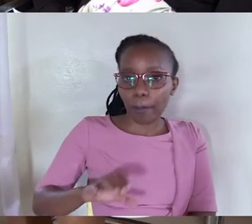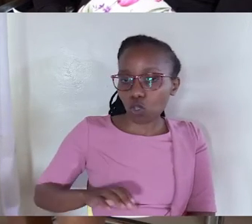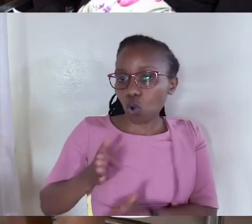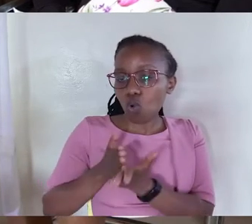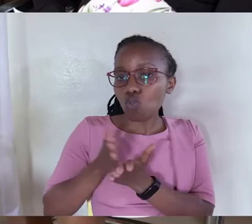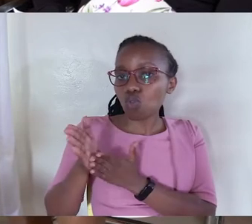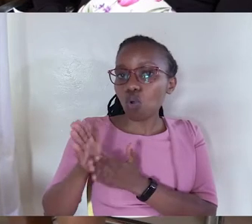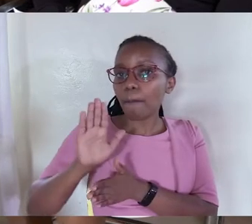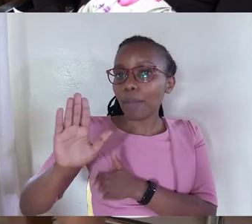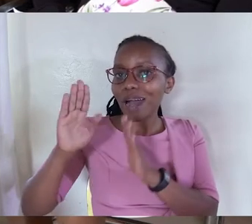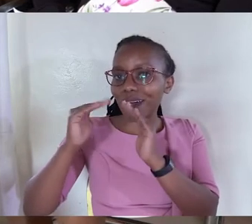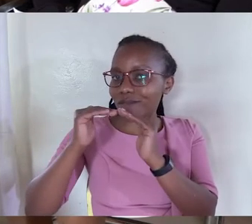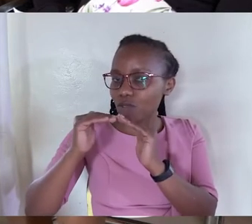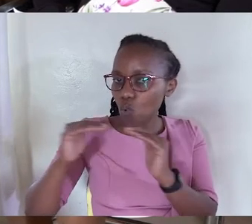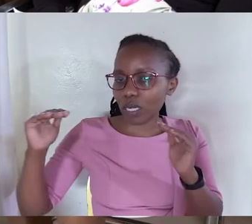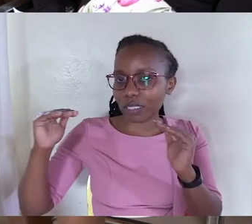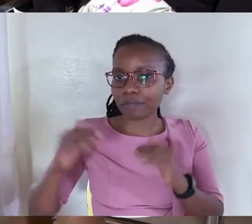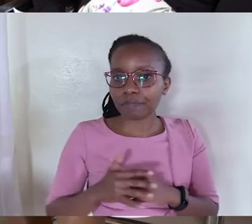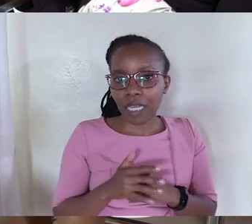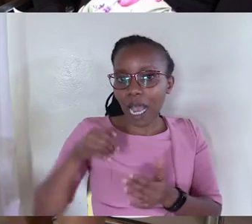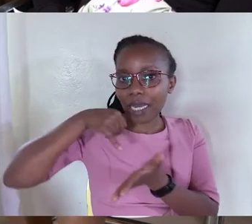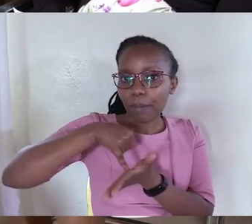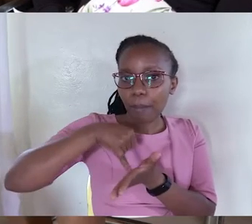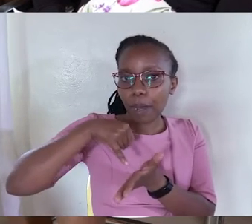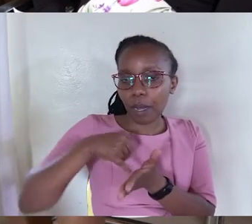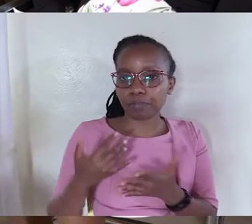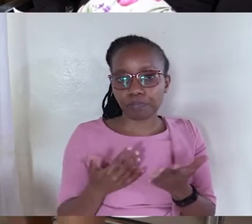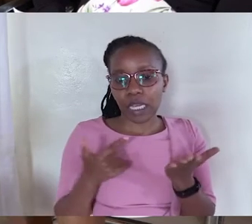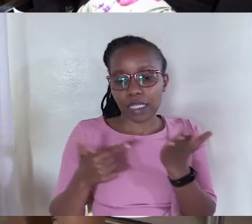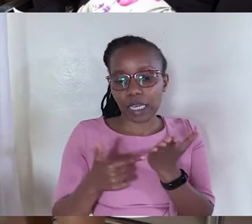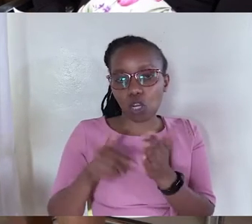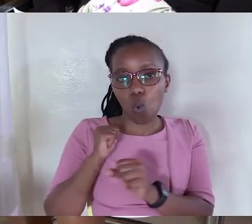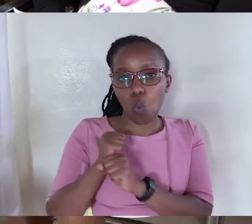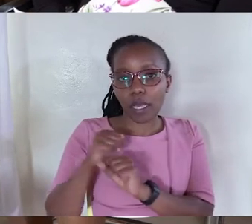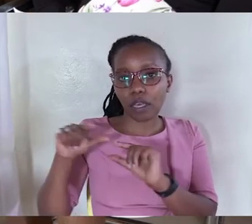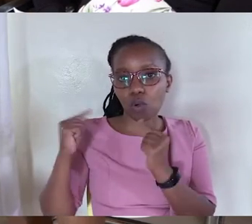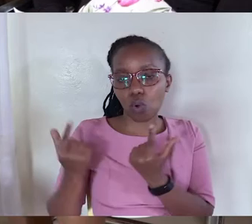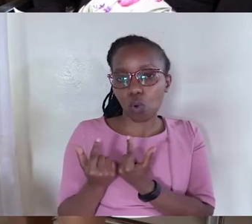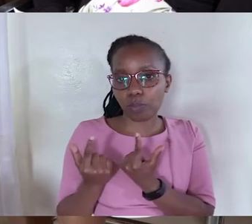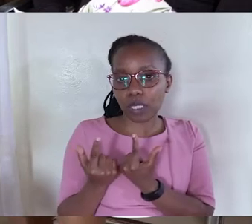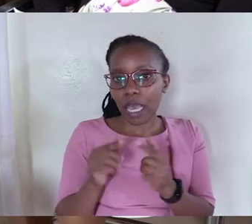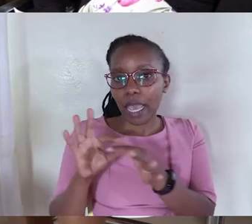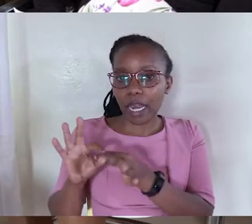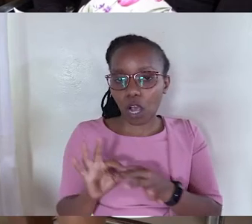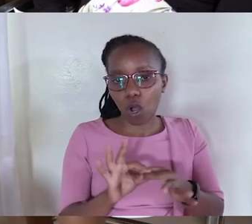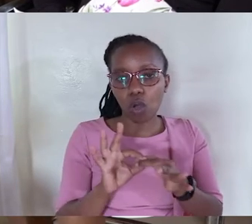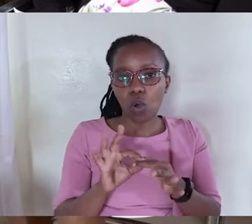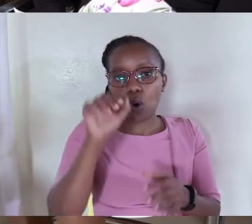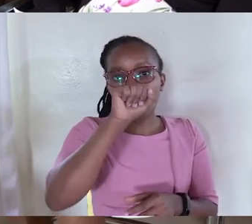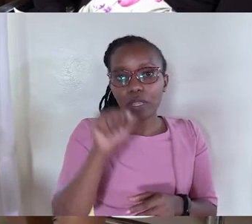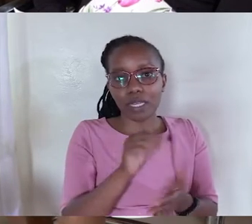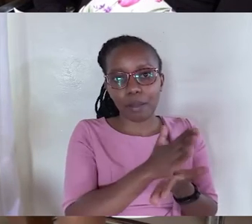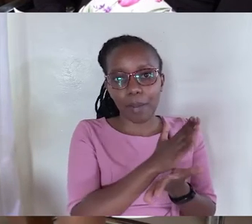its equality and inclusion technical working groups in collaboration with the State Department